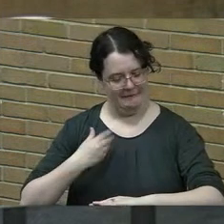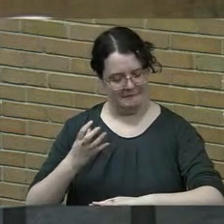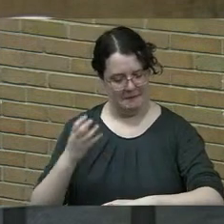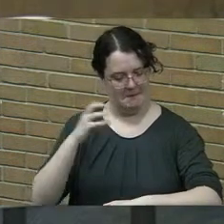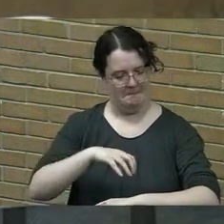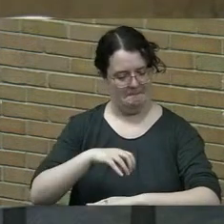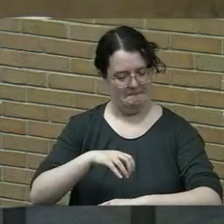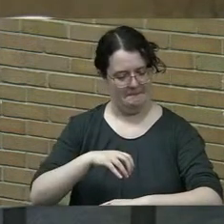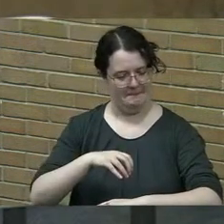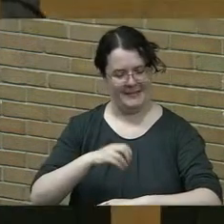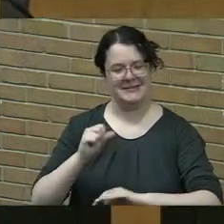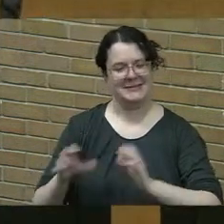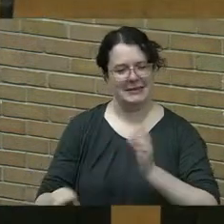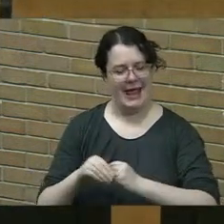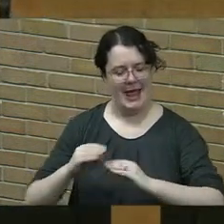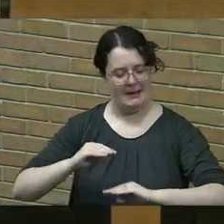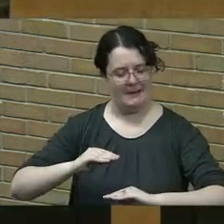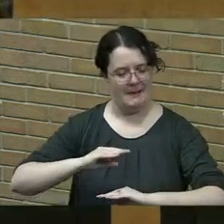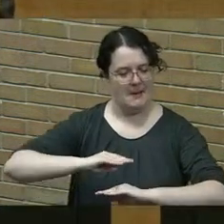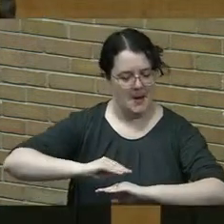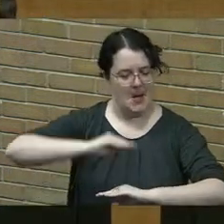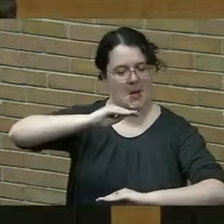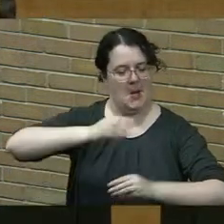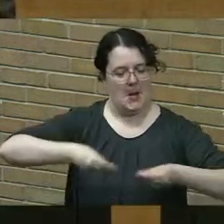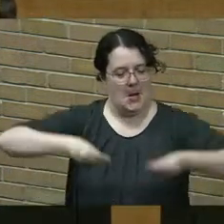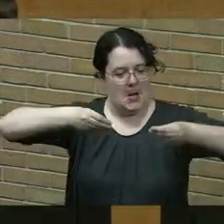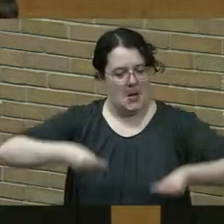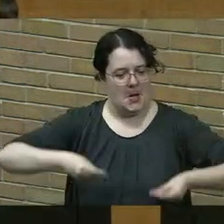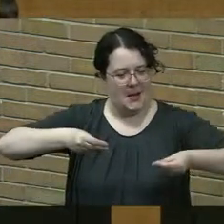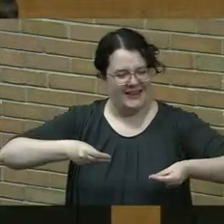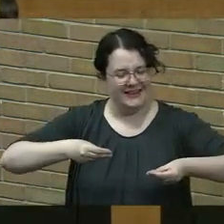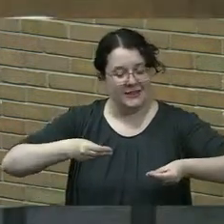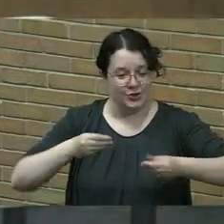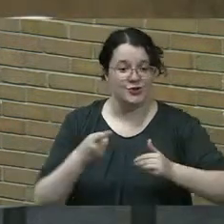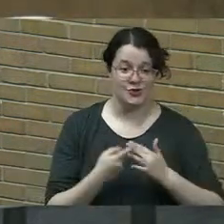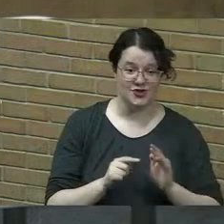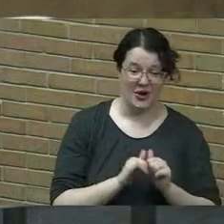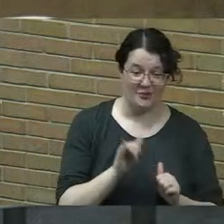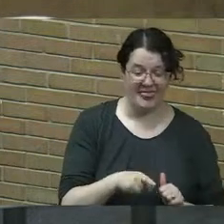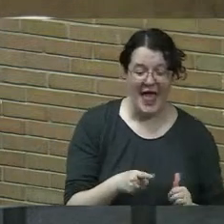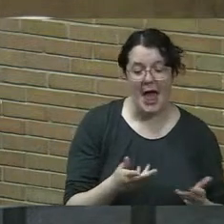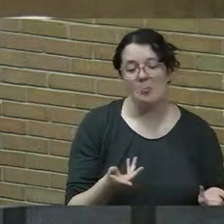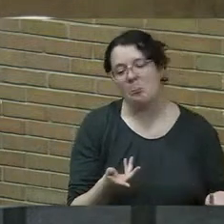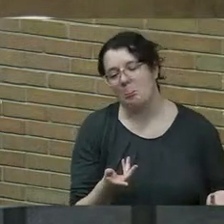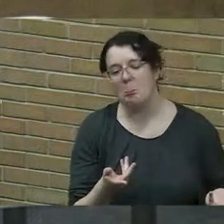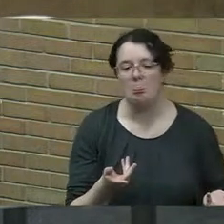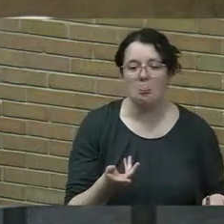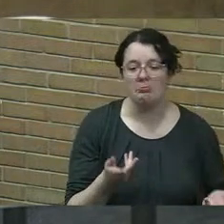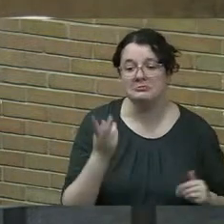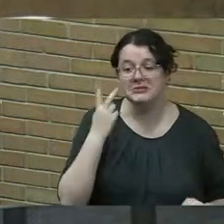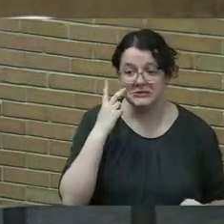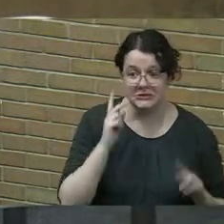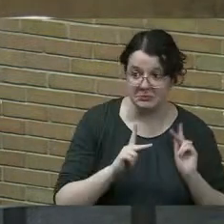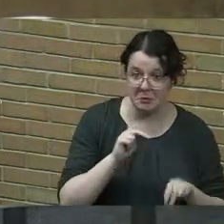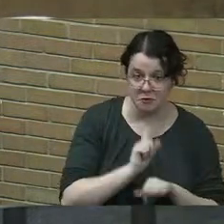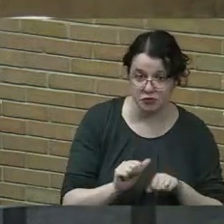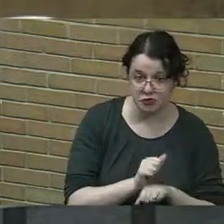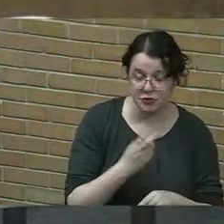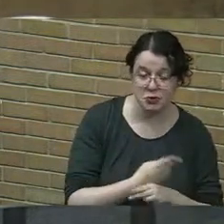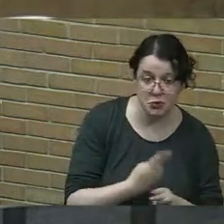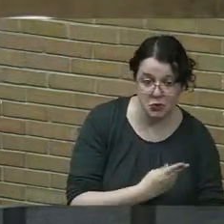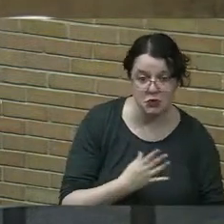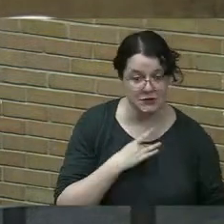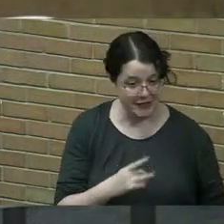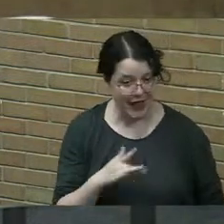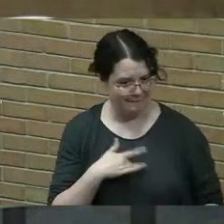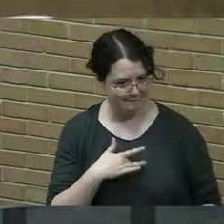standing things that you can use. And, we kind of went that route at first to kind of just see if people really used them and if they really found